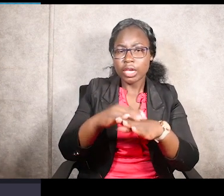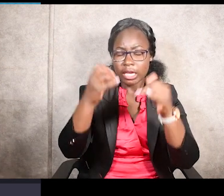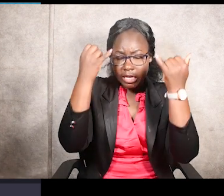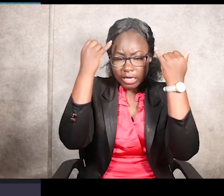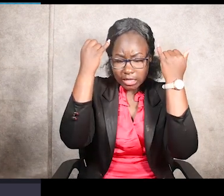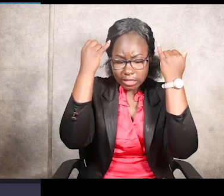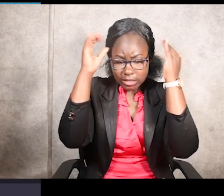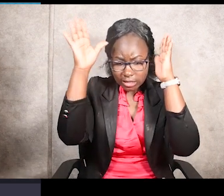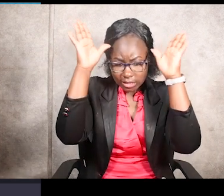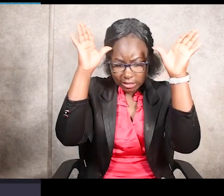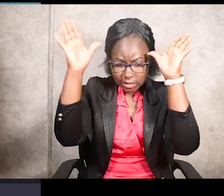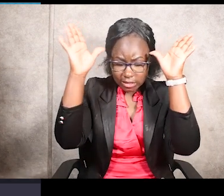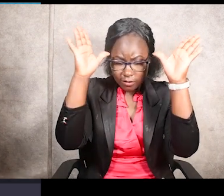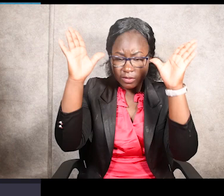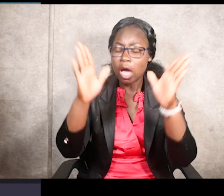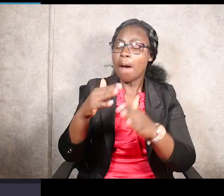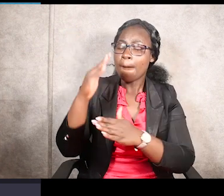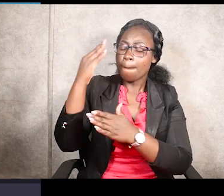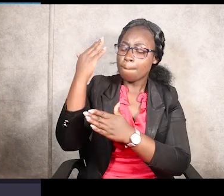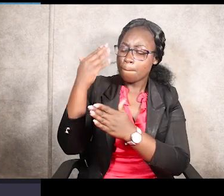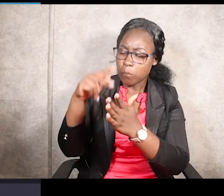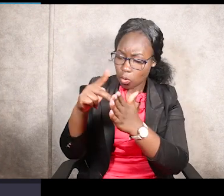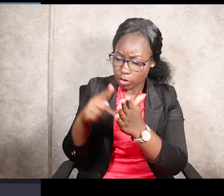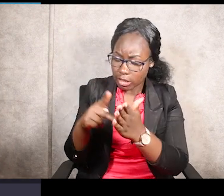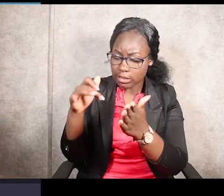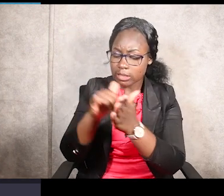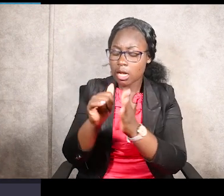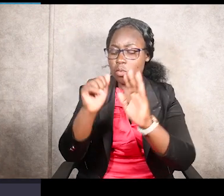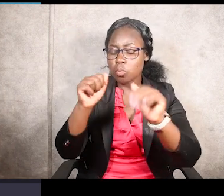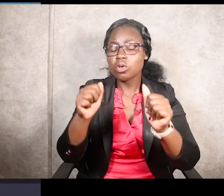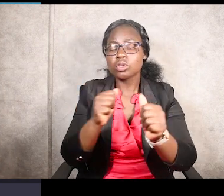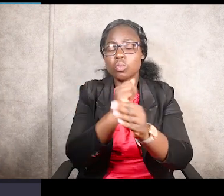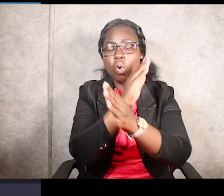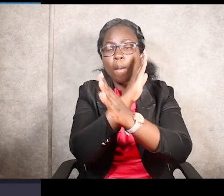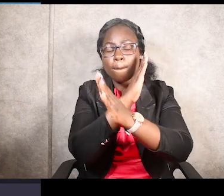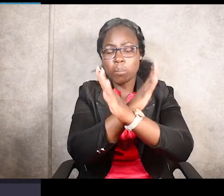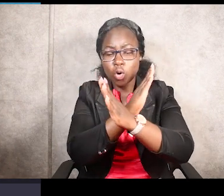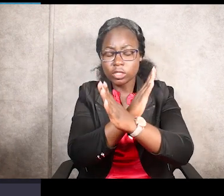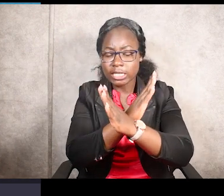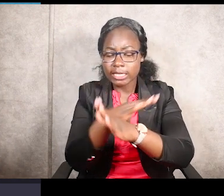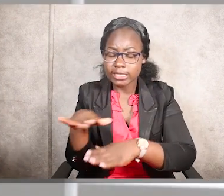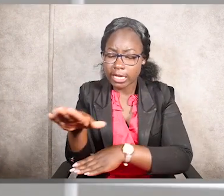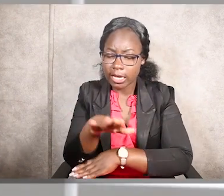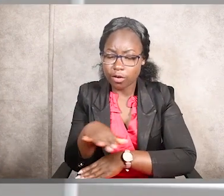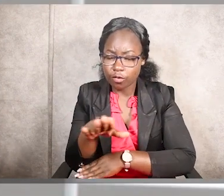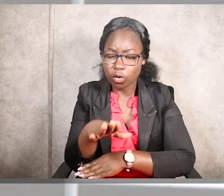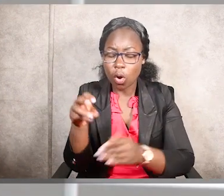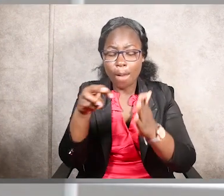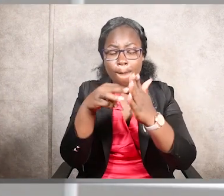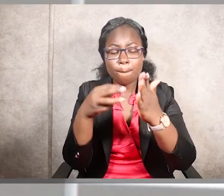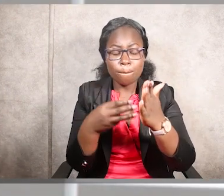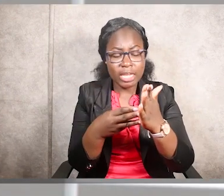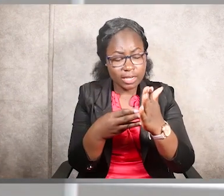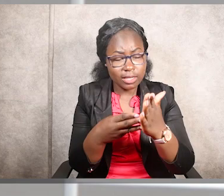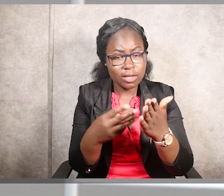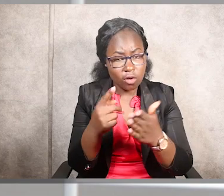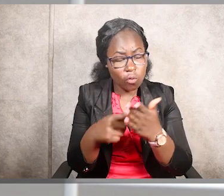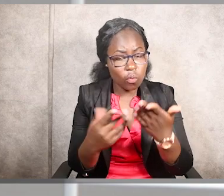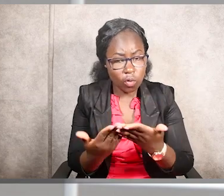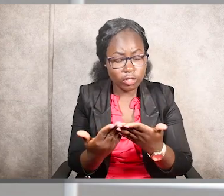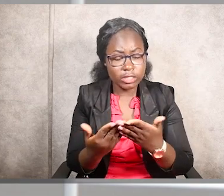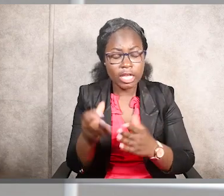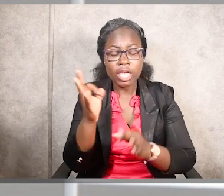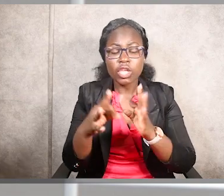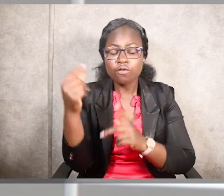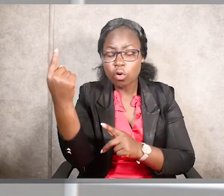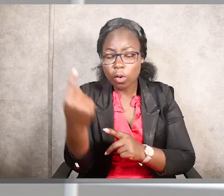sustainable projects that can protect the environment. It means that if you engage